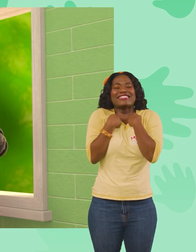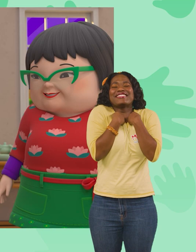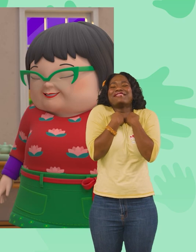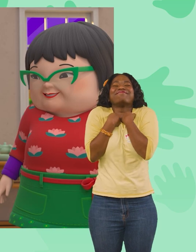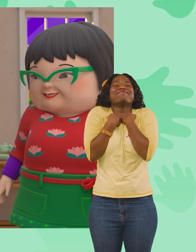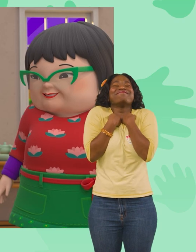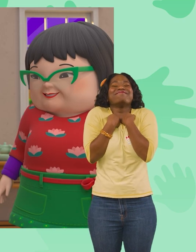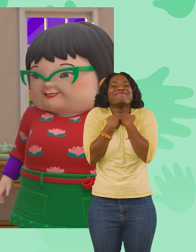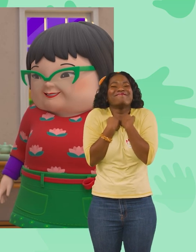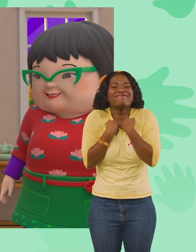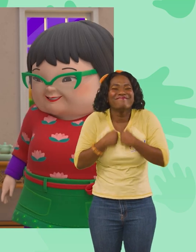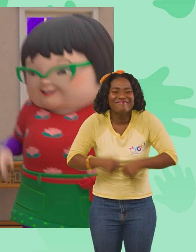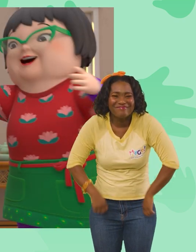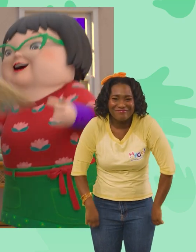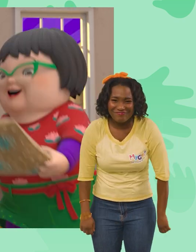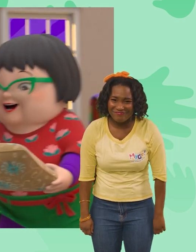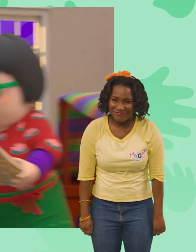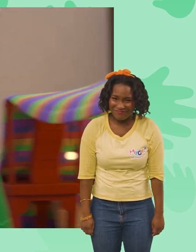bed.